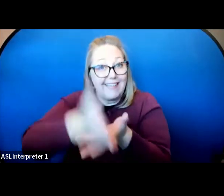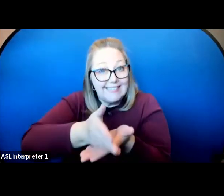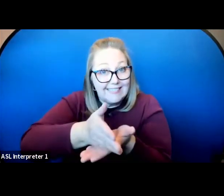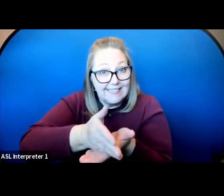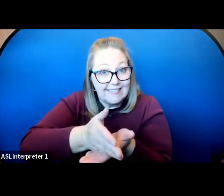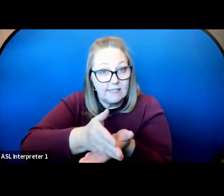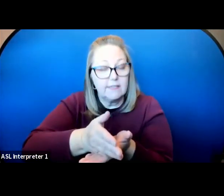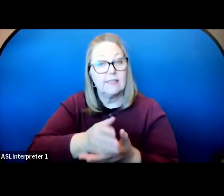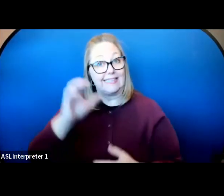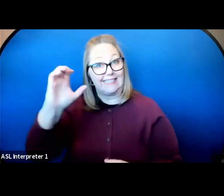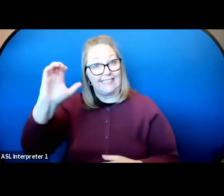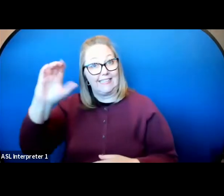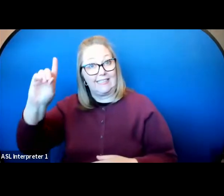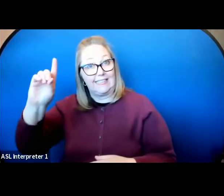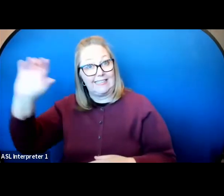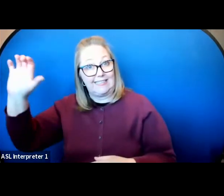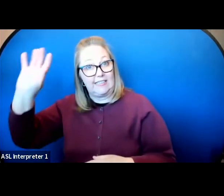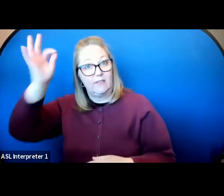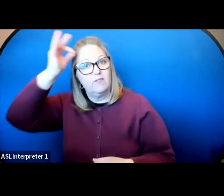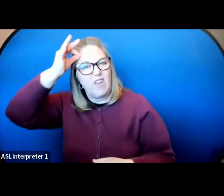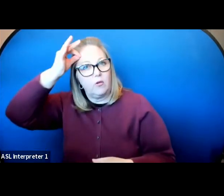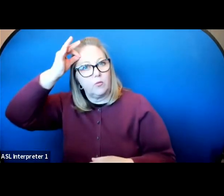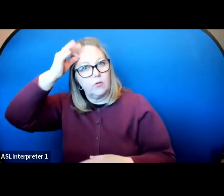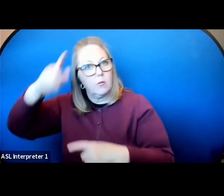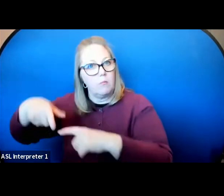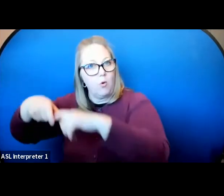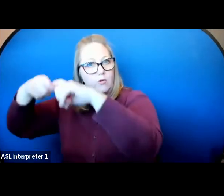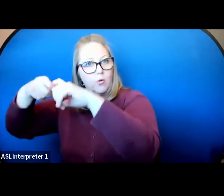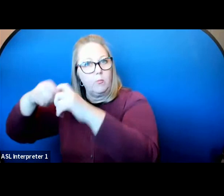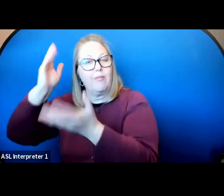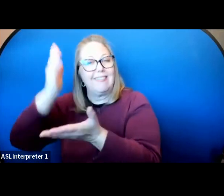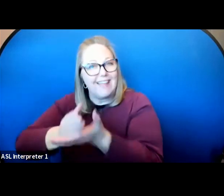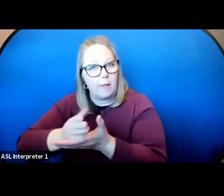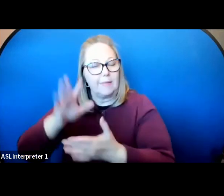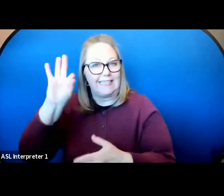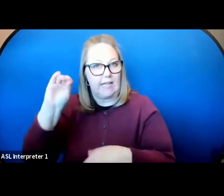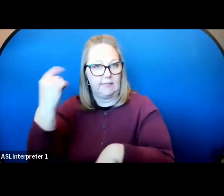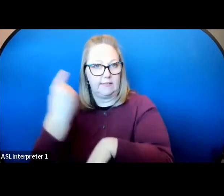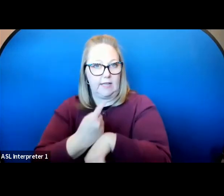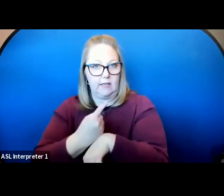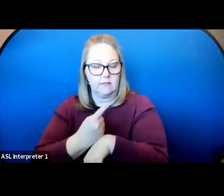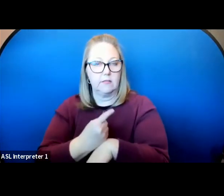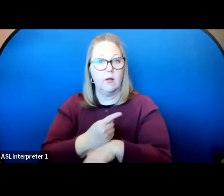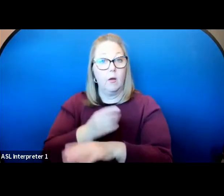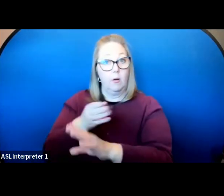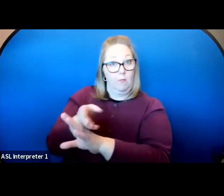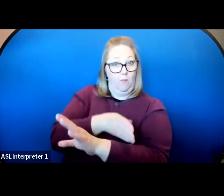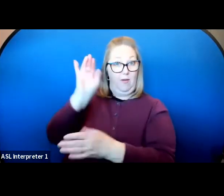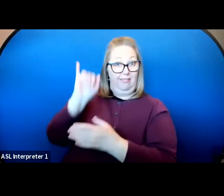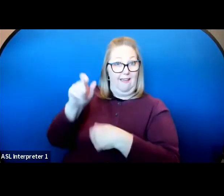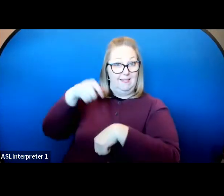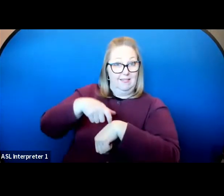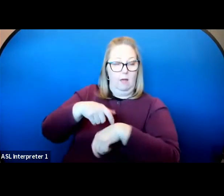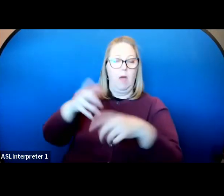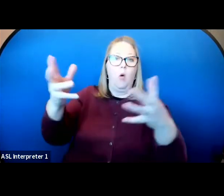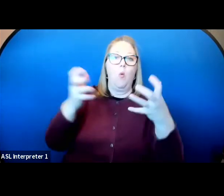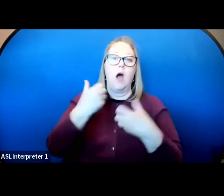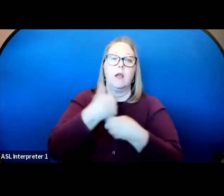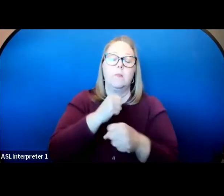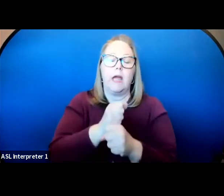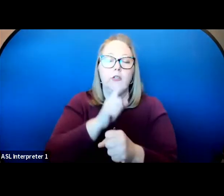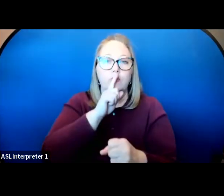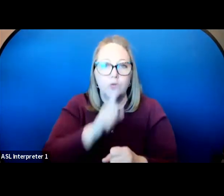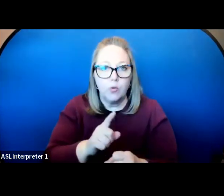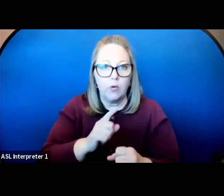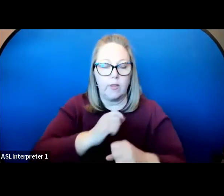days. It's my expectation that stakeholders will work together to get all of these pieces into place to protect